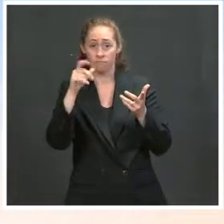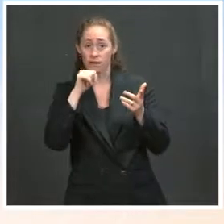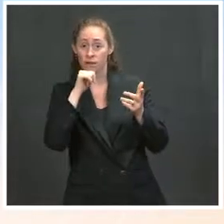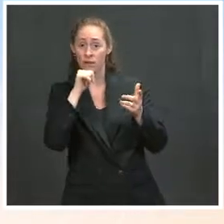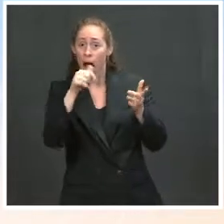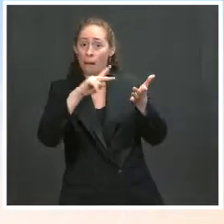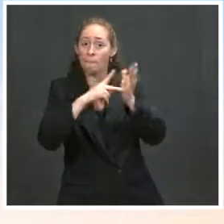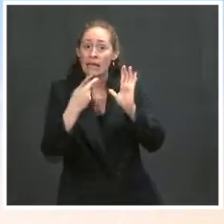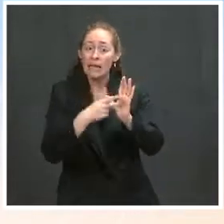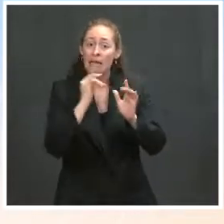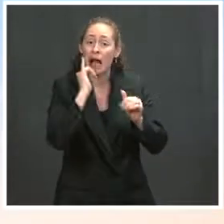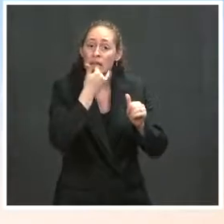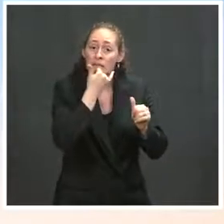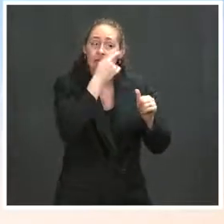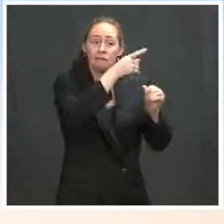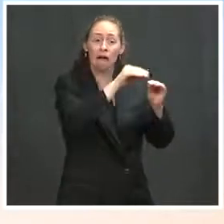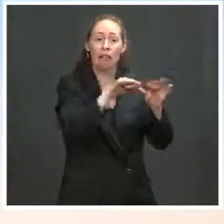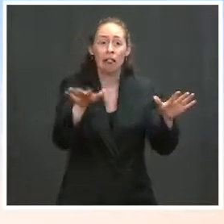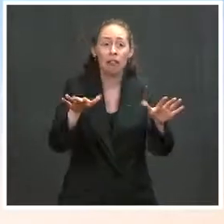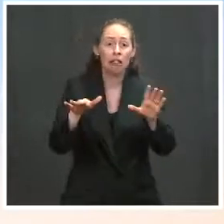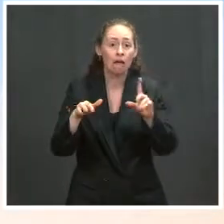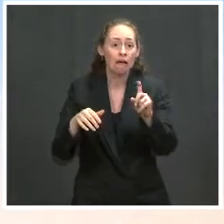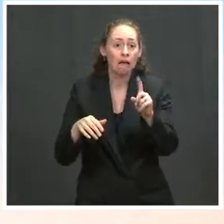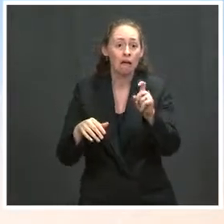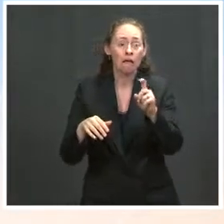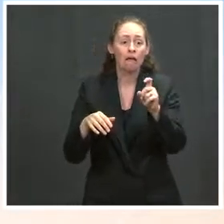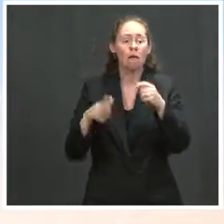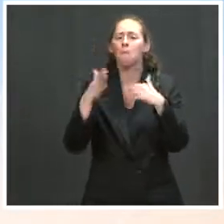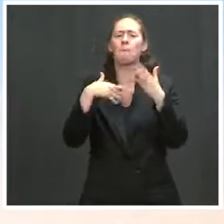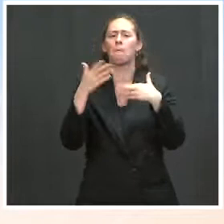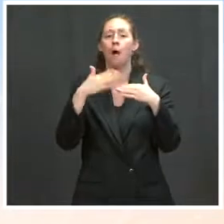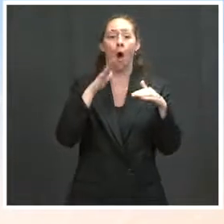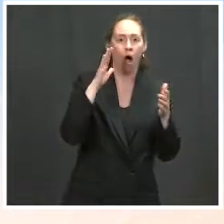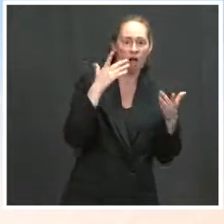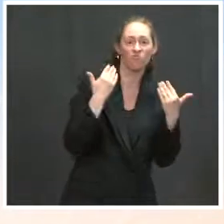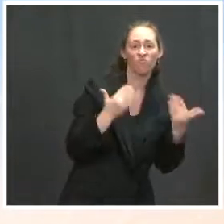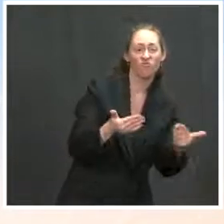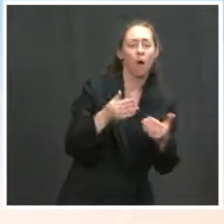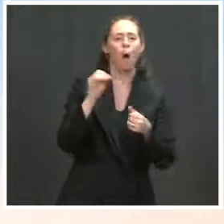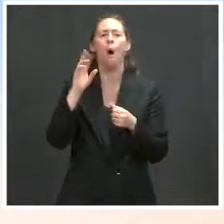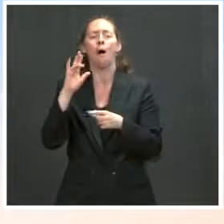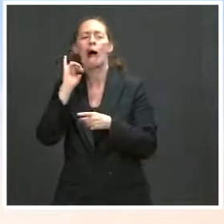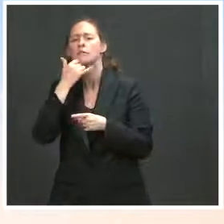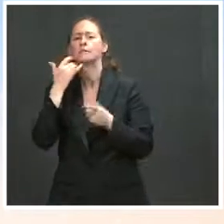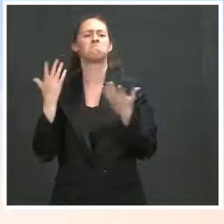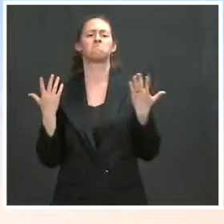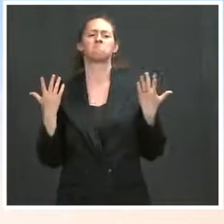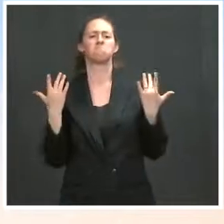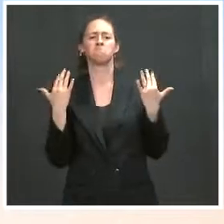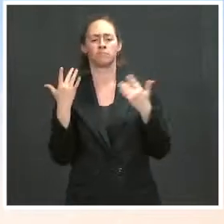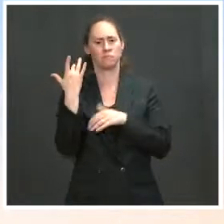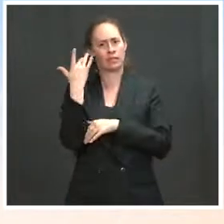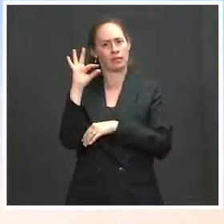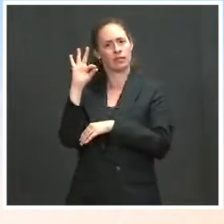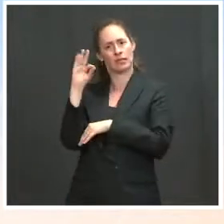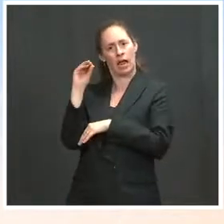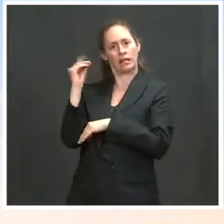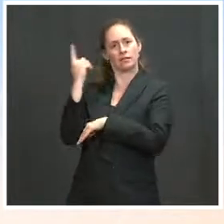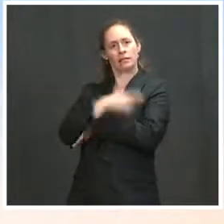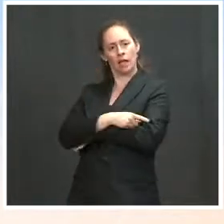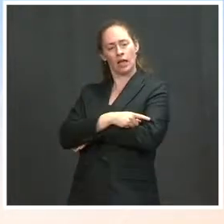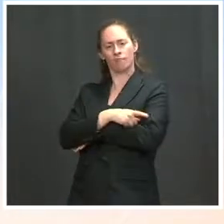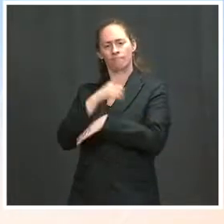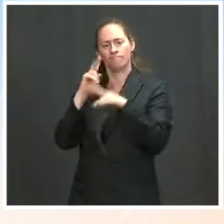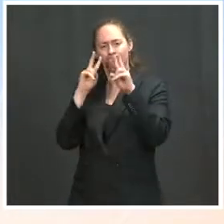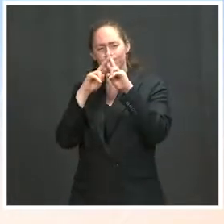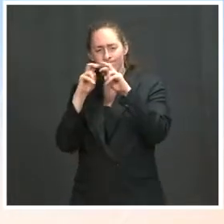out anything yet. Again, we're going to go through this, this redoubling down of a 90-day review, and we'll have more to share. And